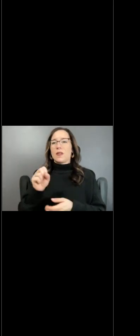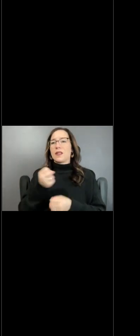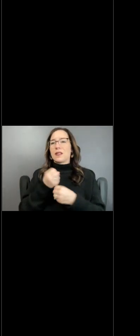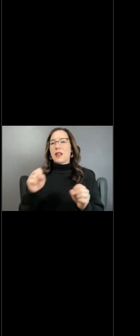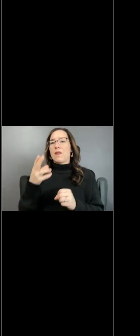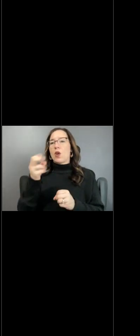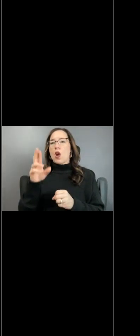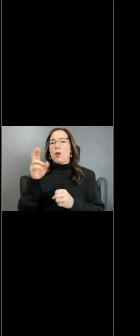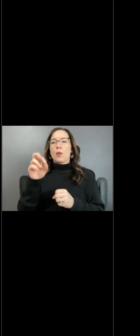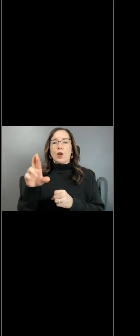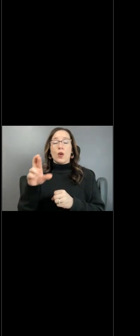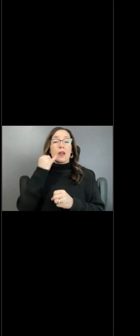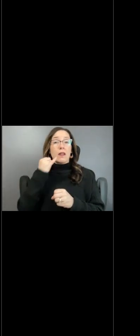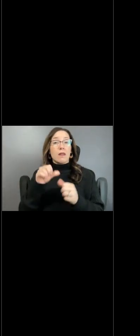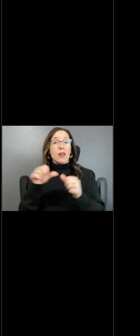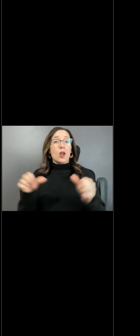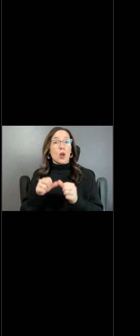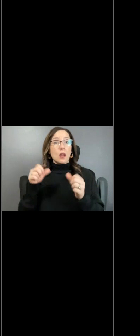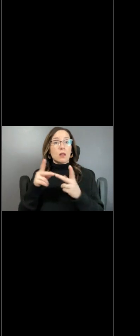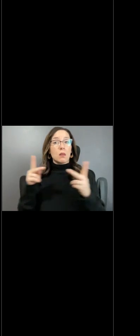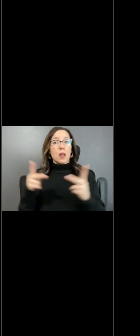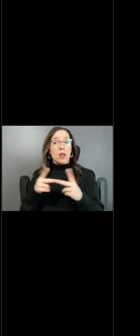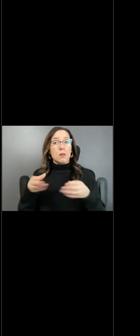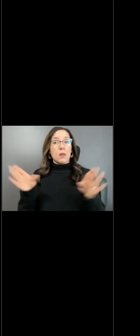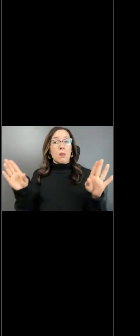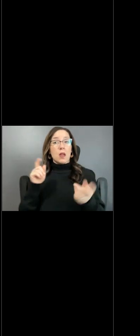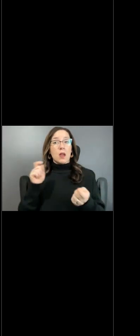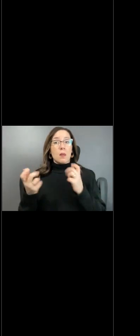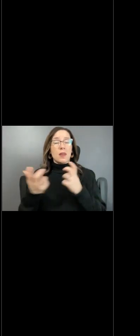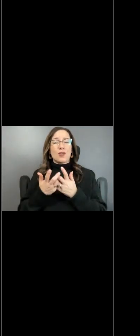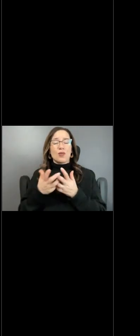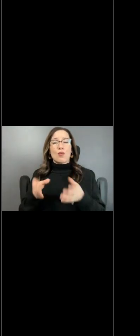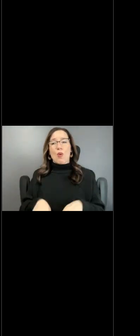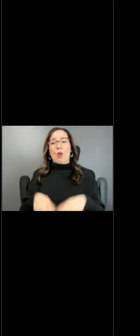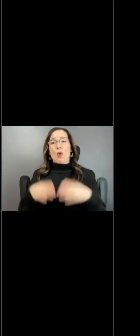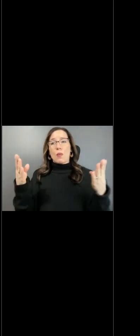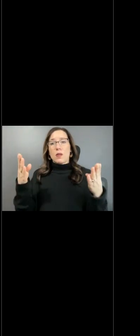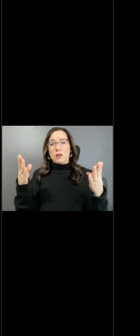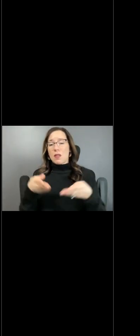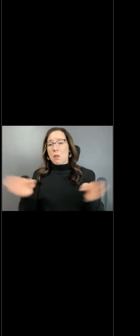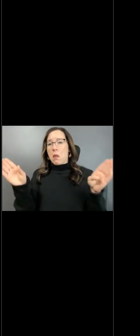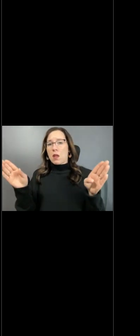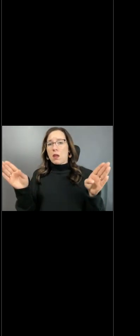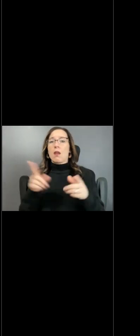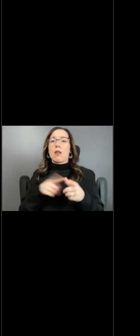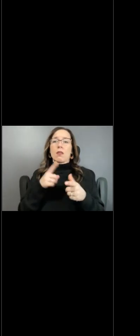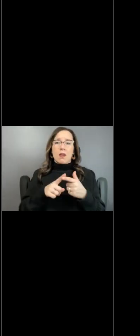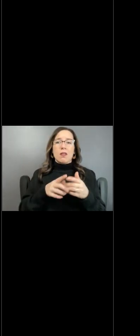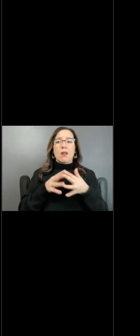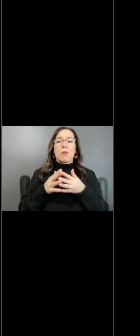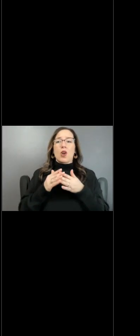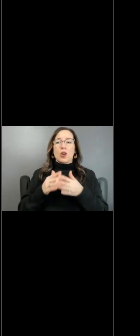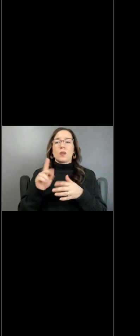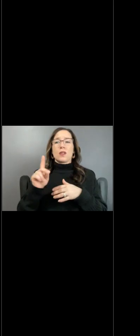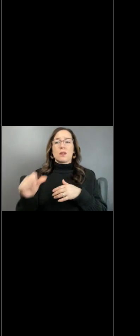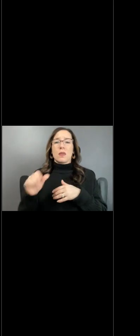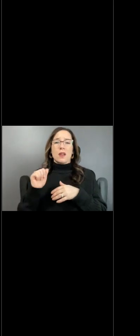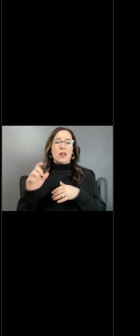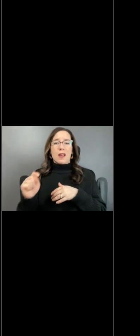if the area is a place of public accommodation that is open to the public, then the Americans with Disabilities Act and the Fair Housing